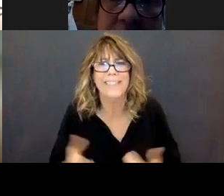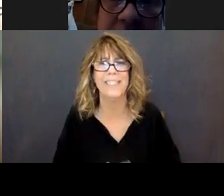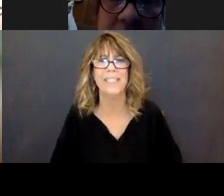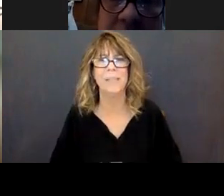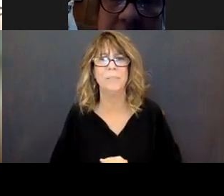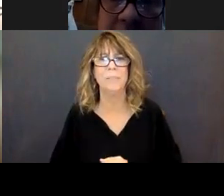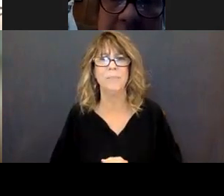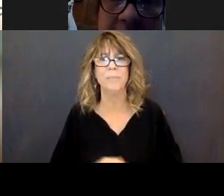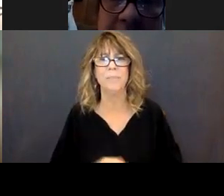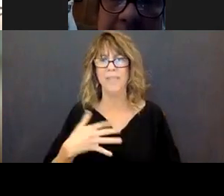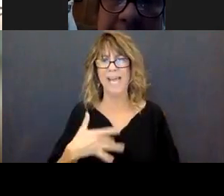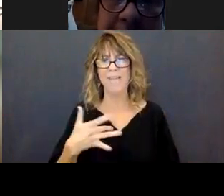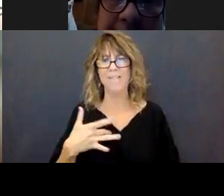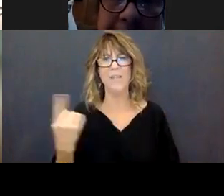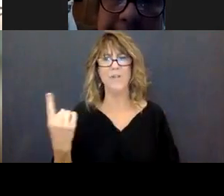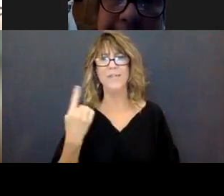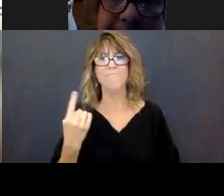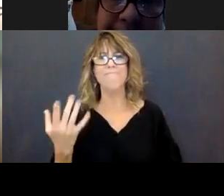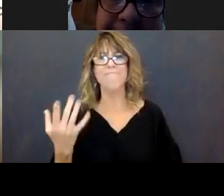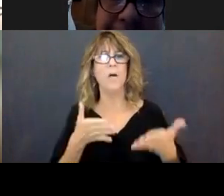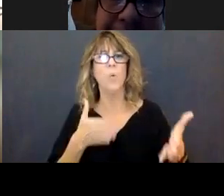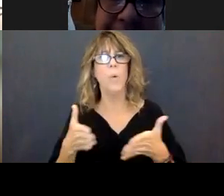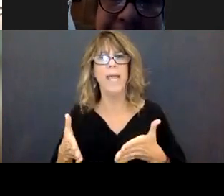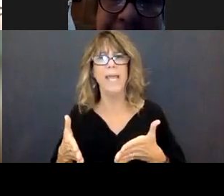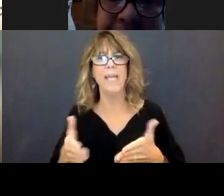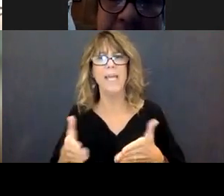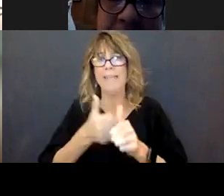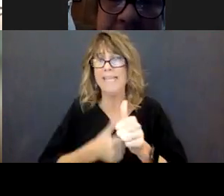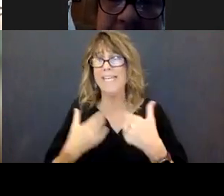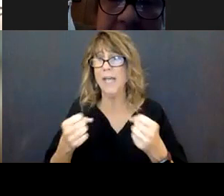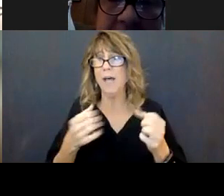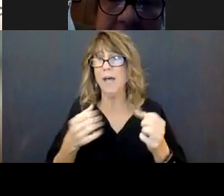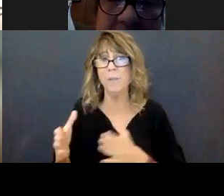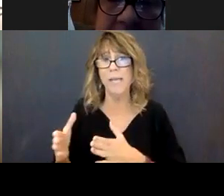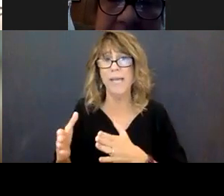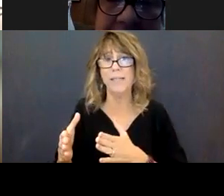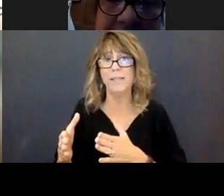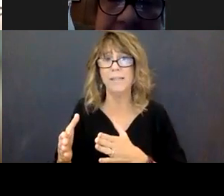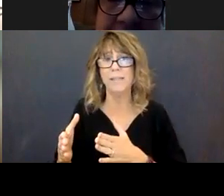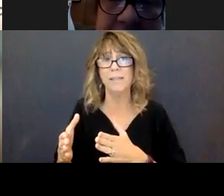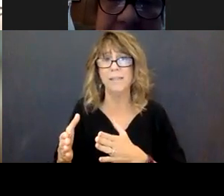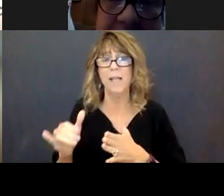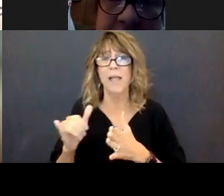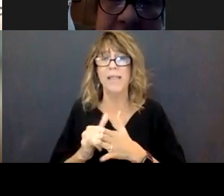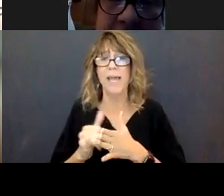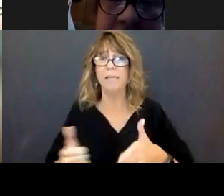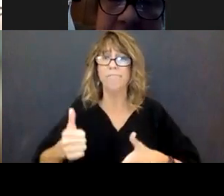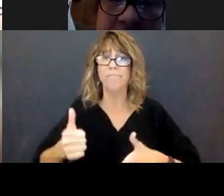feel that there is a mechanism within each of our health plans that go up to our Medicaid leaders and to